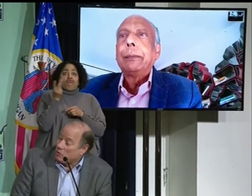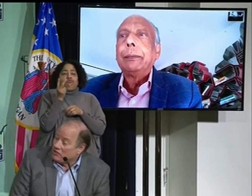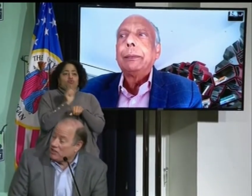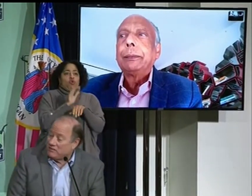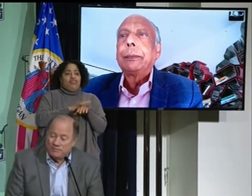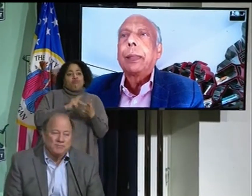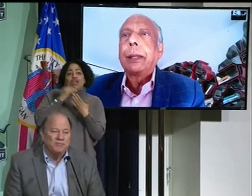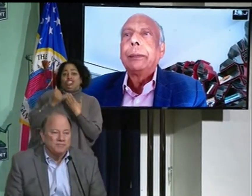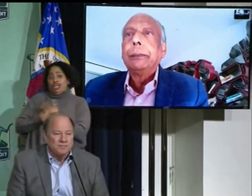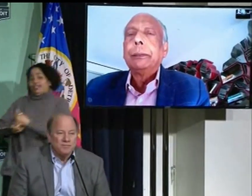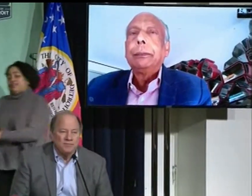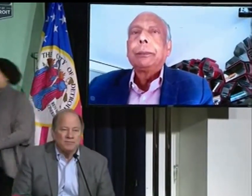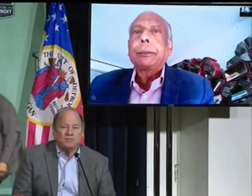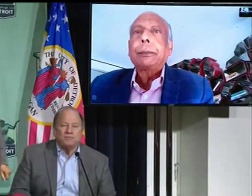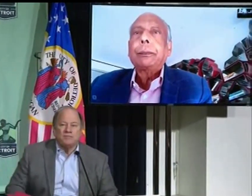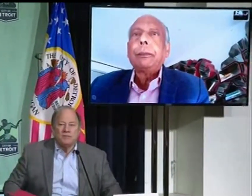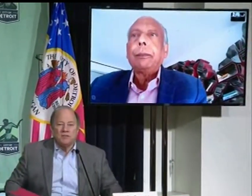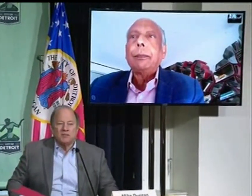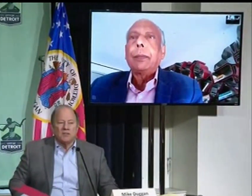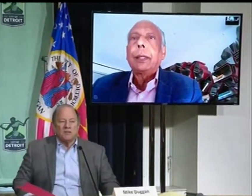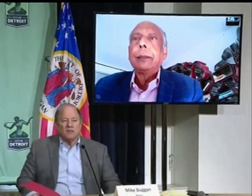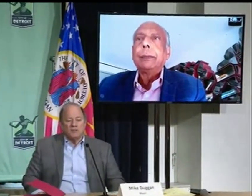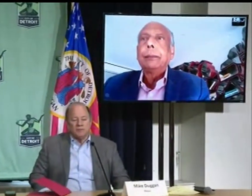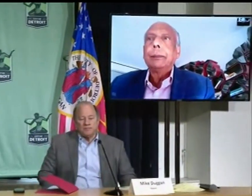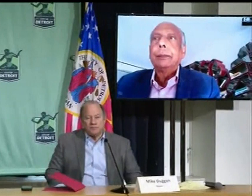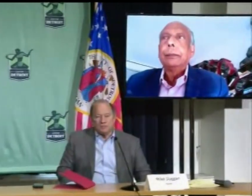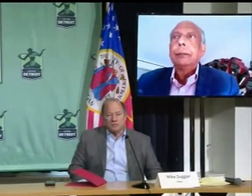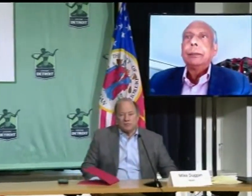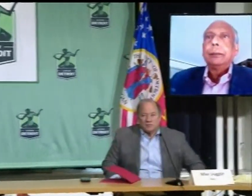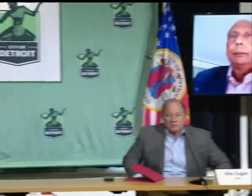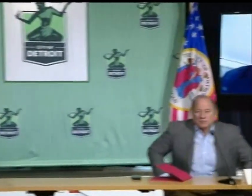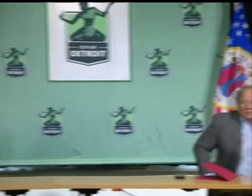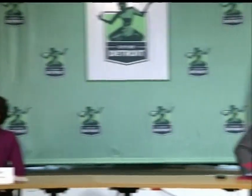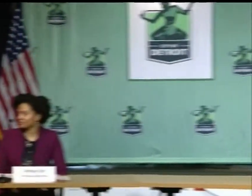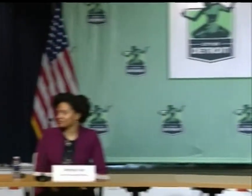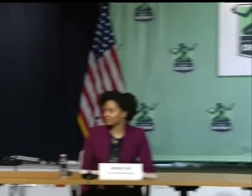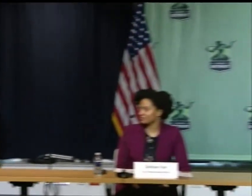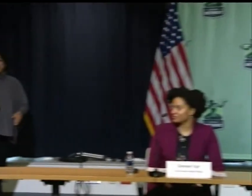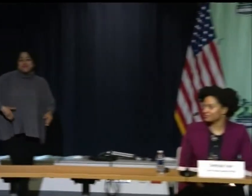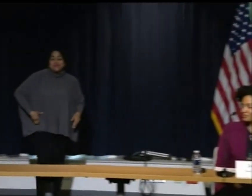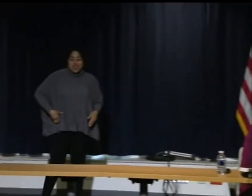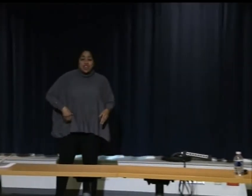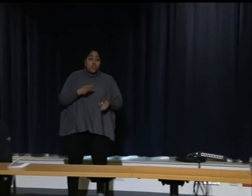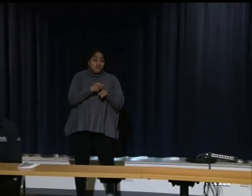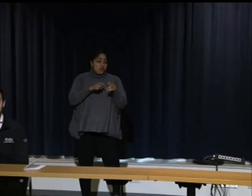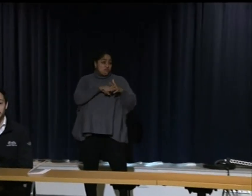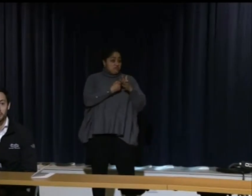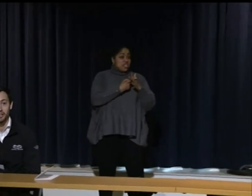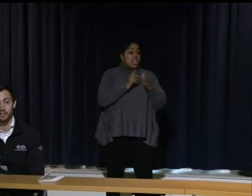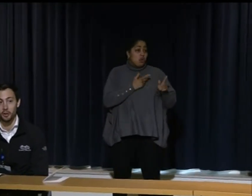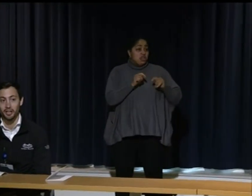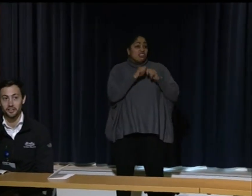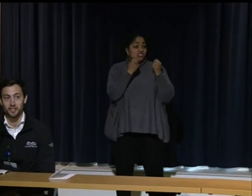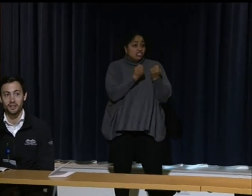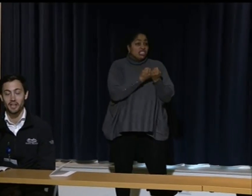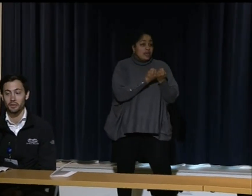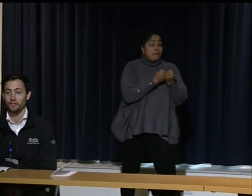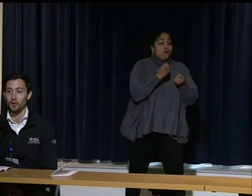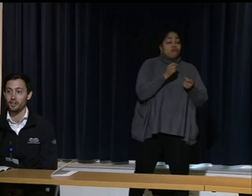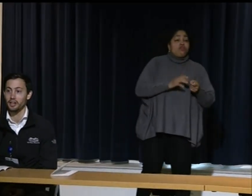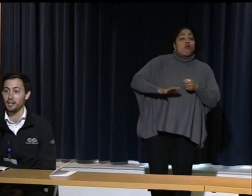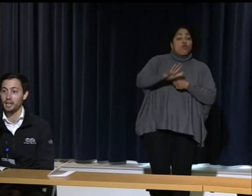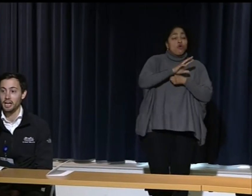on this project. Thank you, Mayor, and thank you to the Vaticuti family and, of course, to the Health Department. From the beginning, our team, the Global Health Initiative